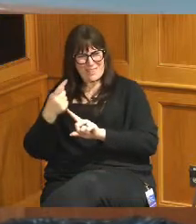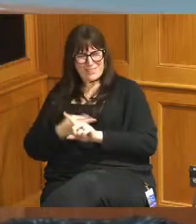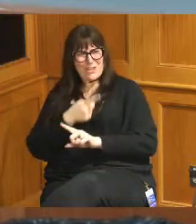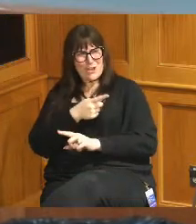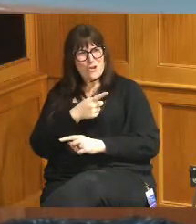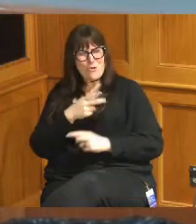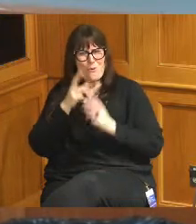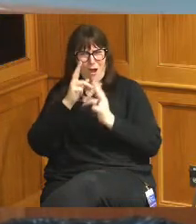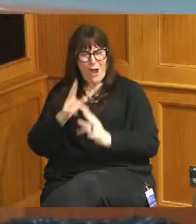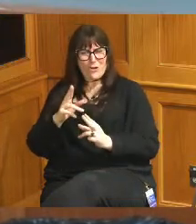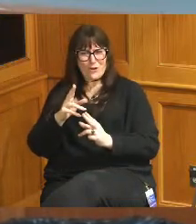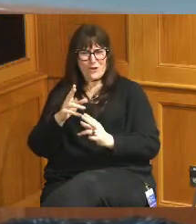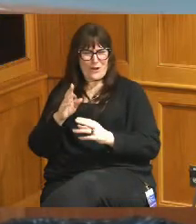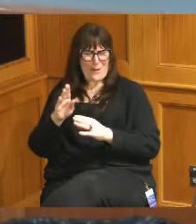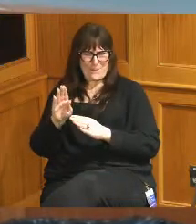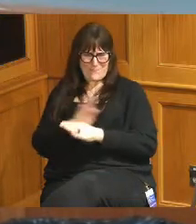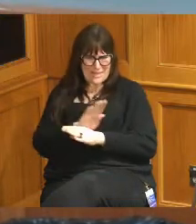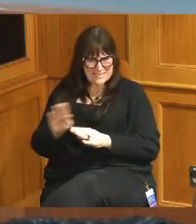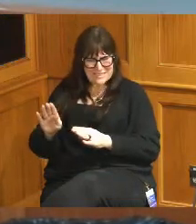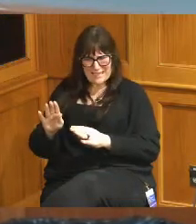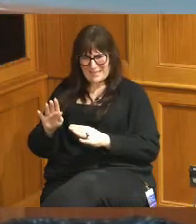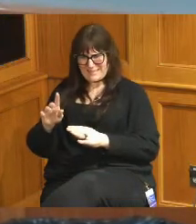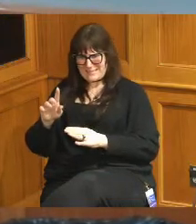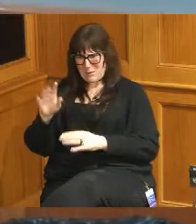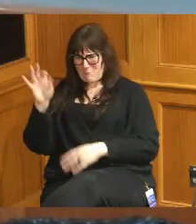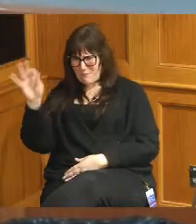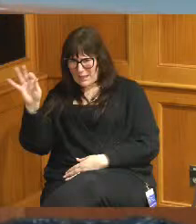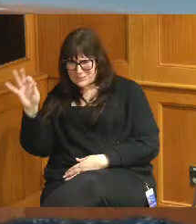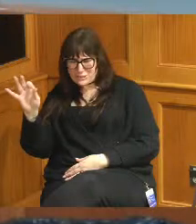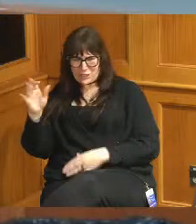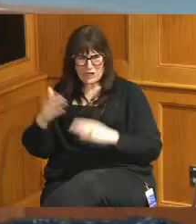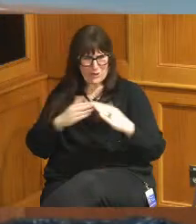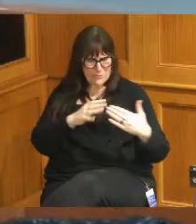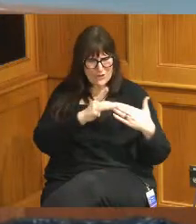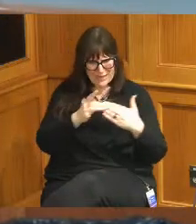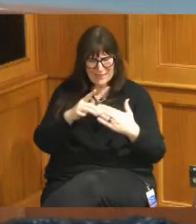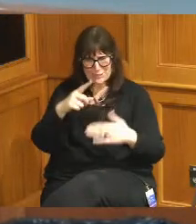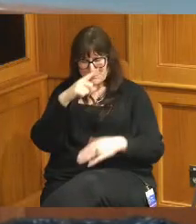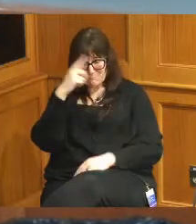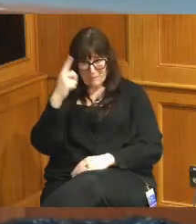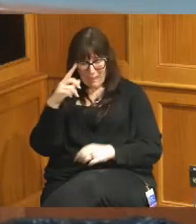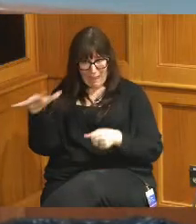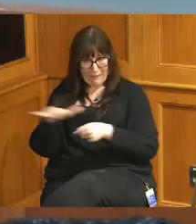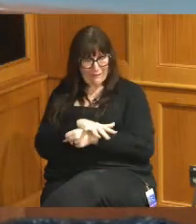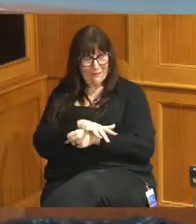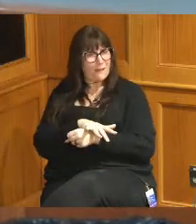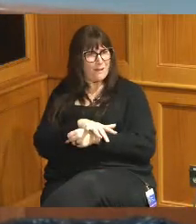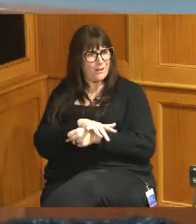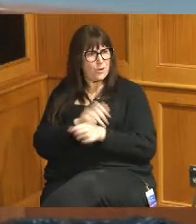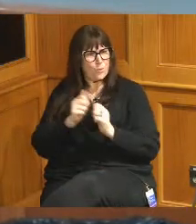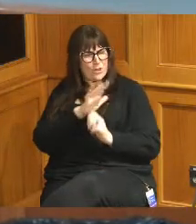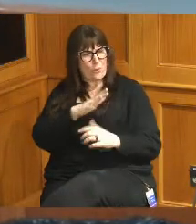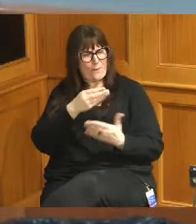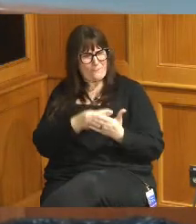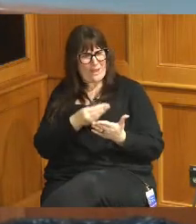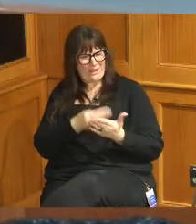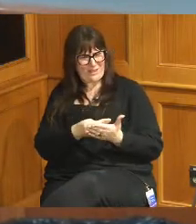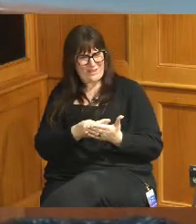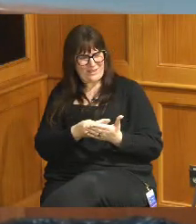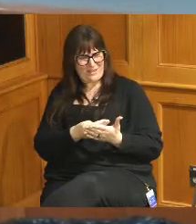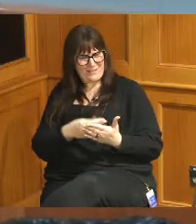business, Black pastors, community leaders with your own money to put a light on. So